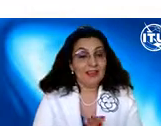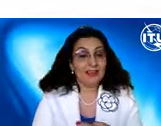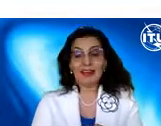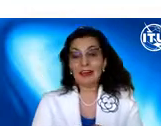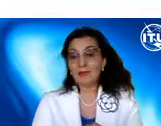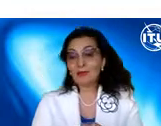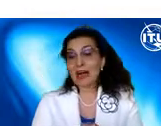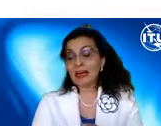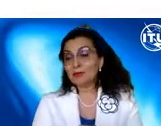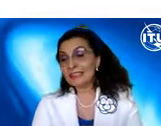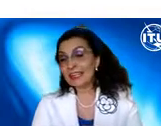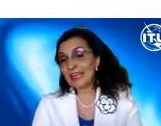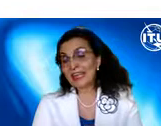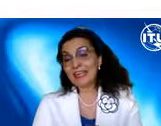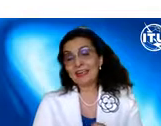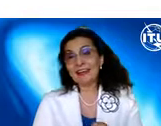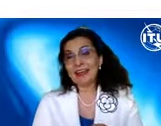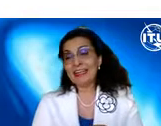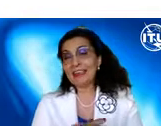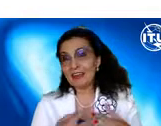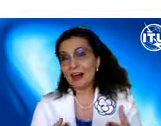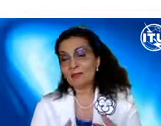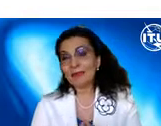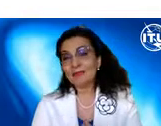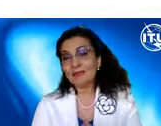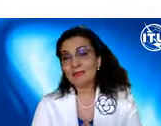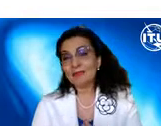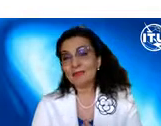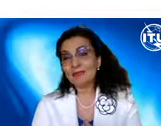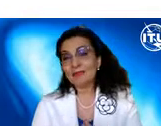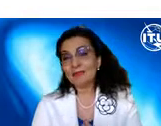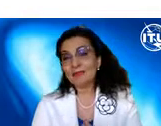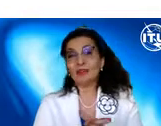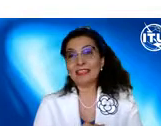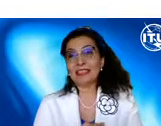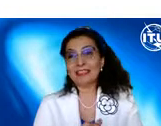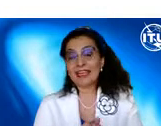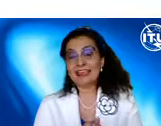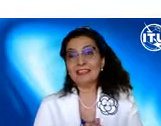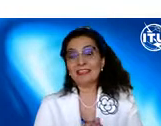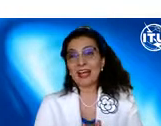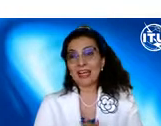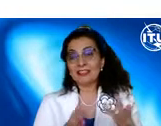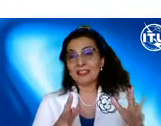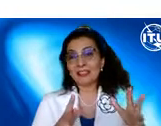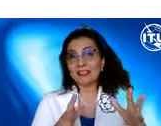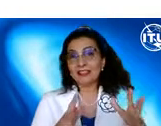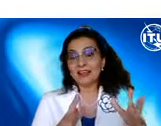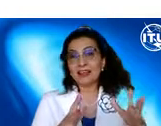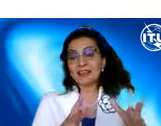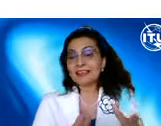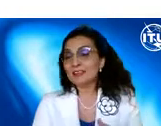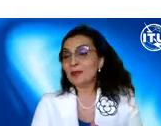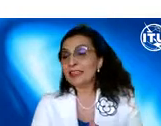another. I would say, in complement what it was already said, that